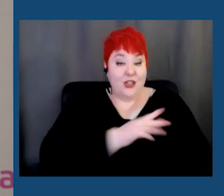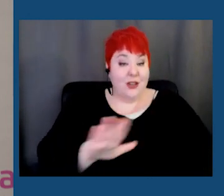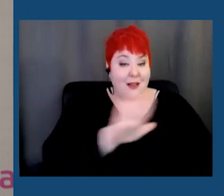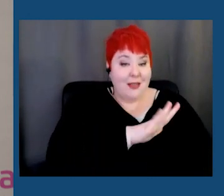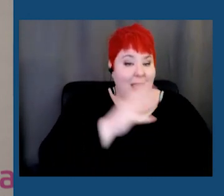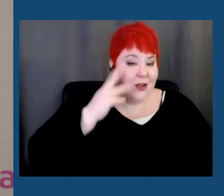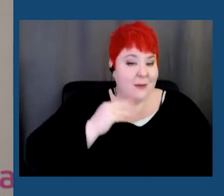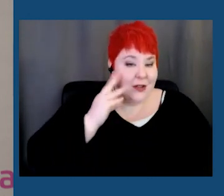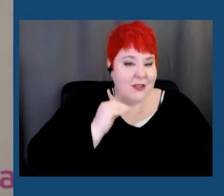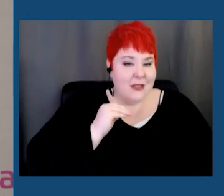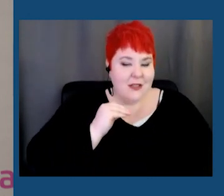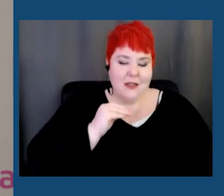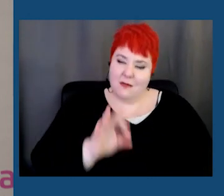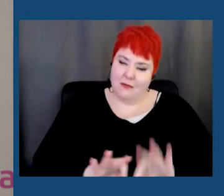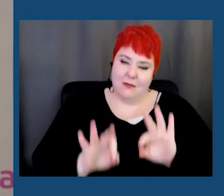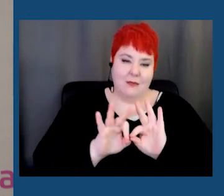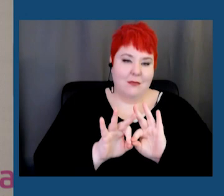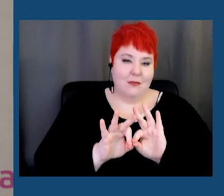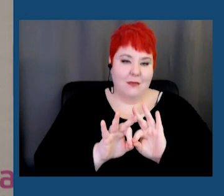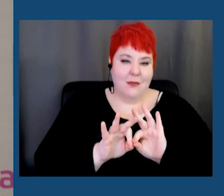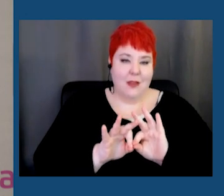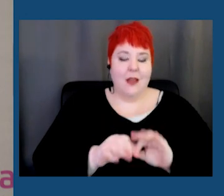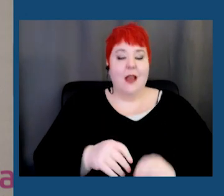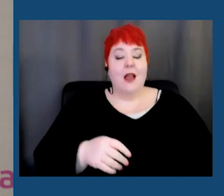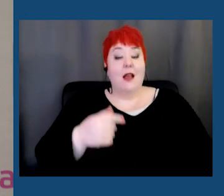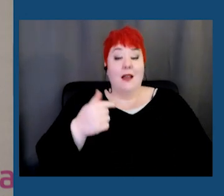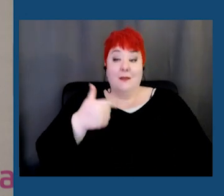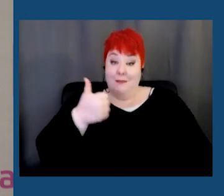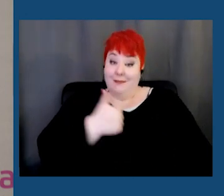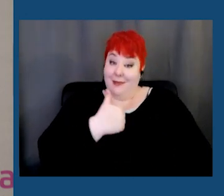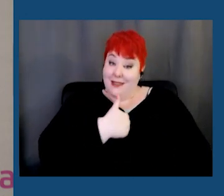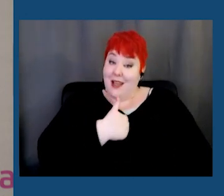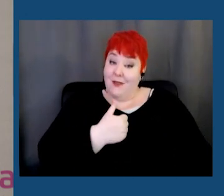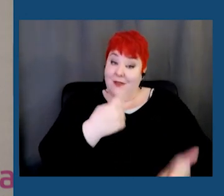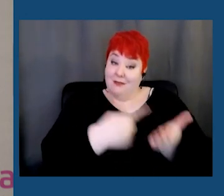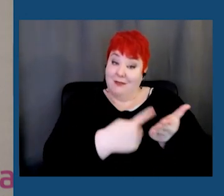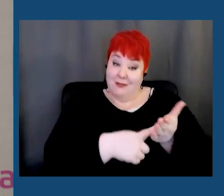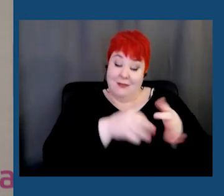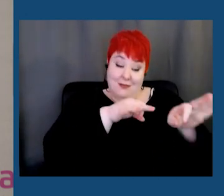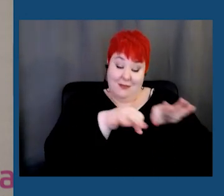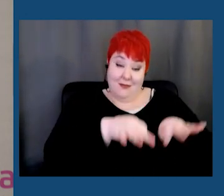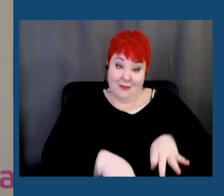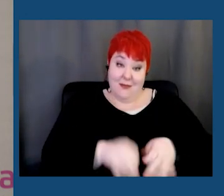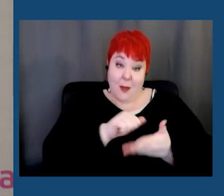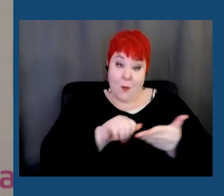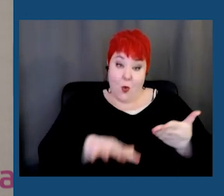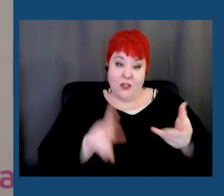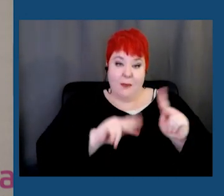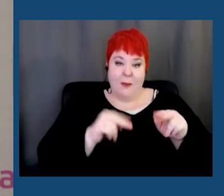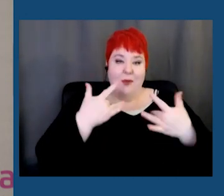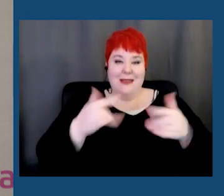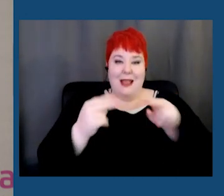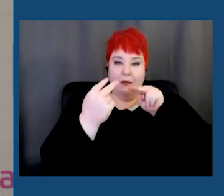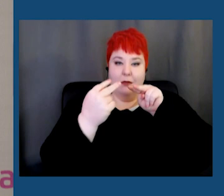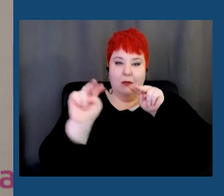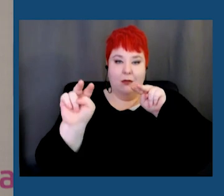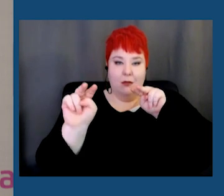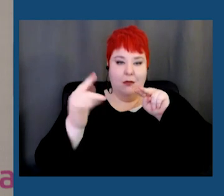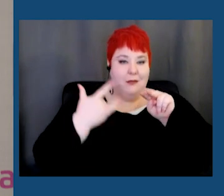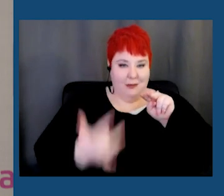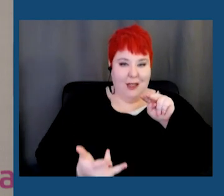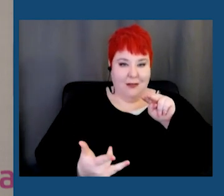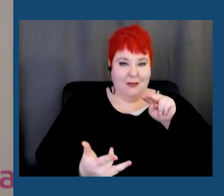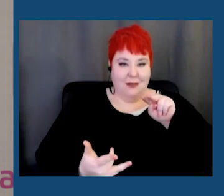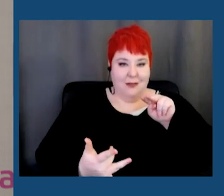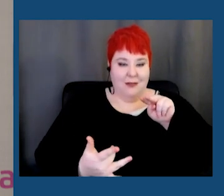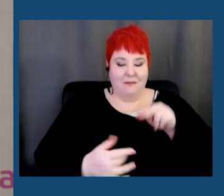away. As someone who talks about abortion all the time, many people look away when I talk to them about it. In my